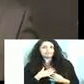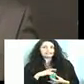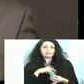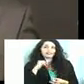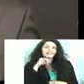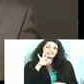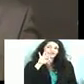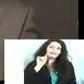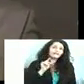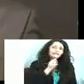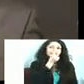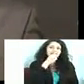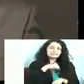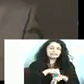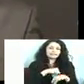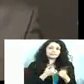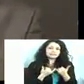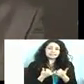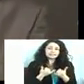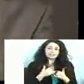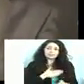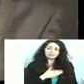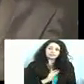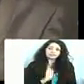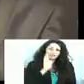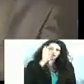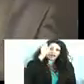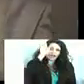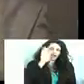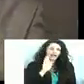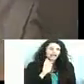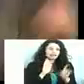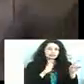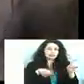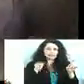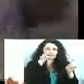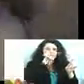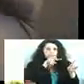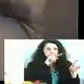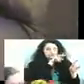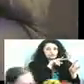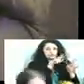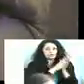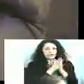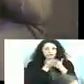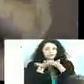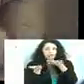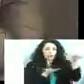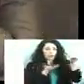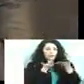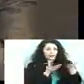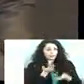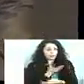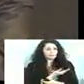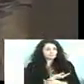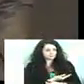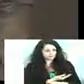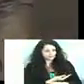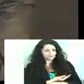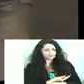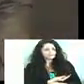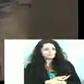for the very first time today. I wonder if you would just raise your hand, keep it up for a moment so that we can see you, so that we can welcome you to worship this morning.